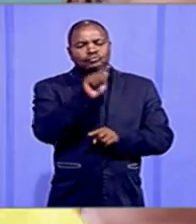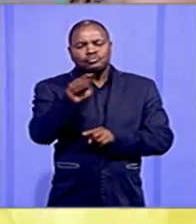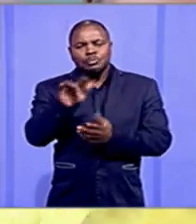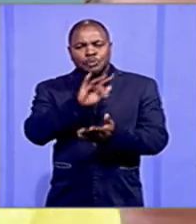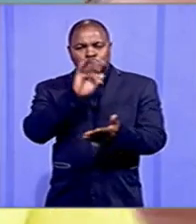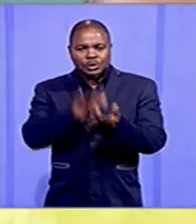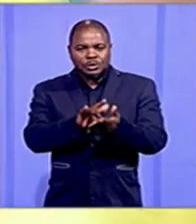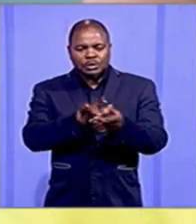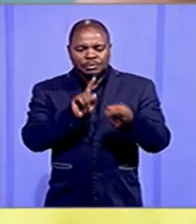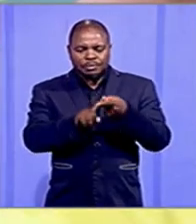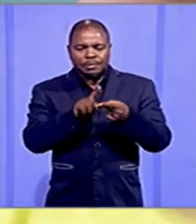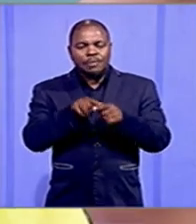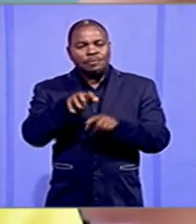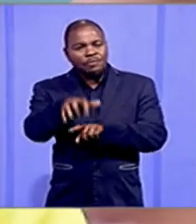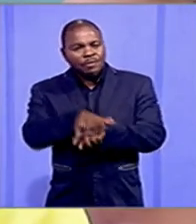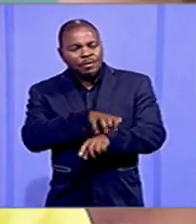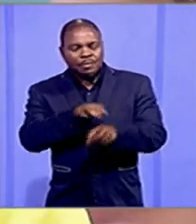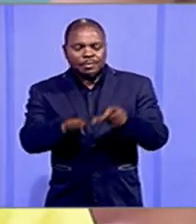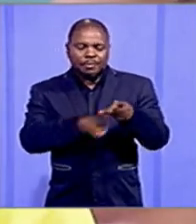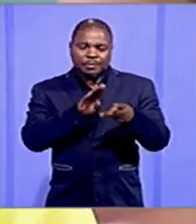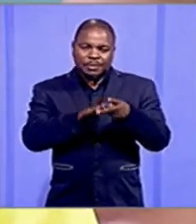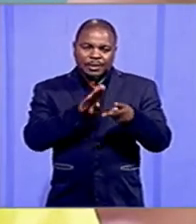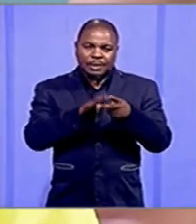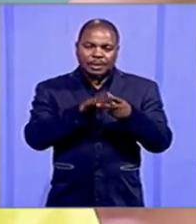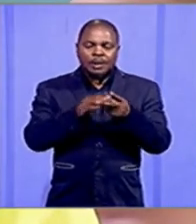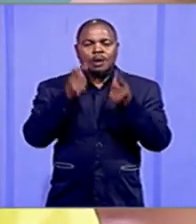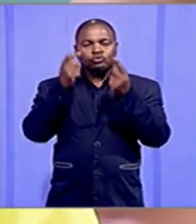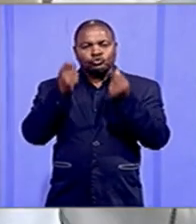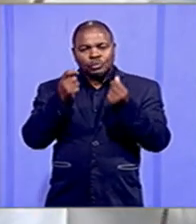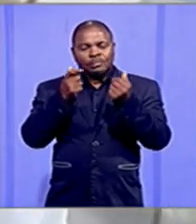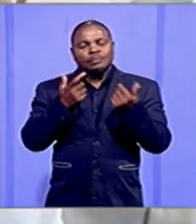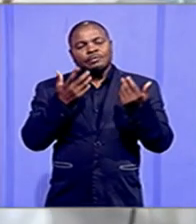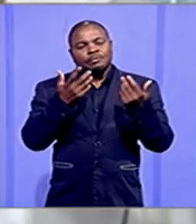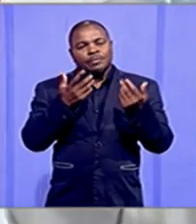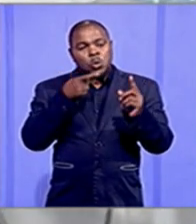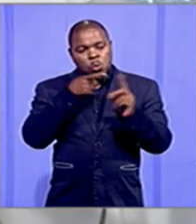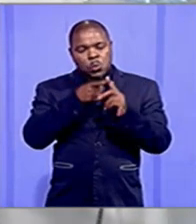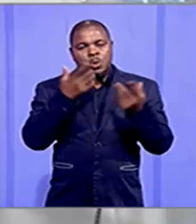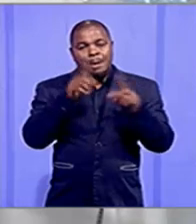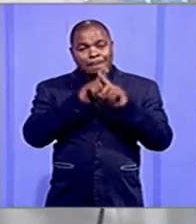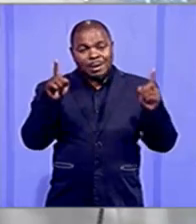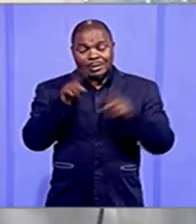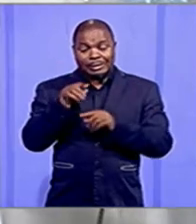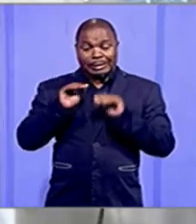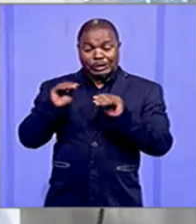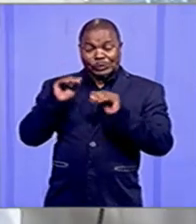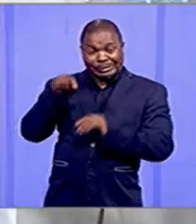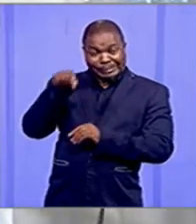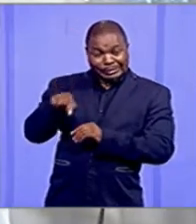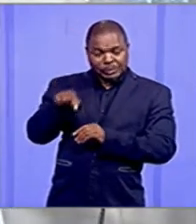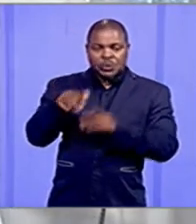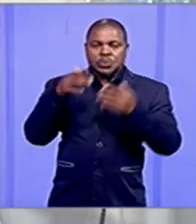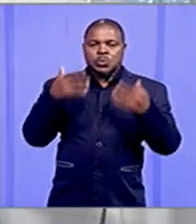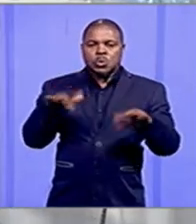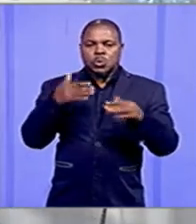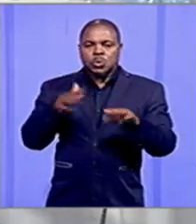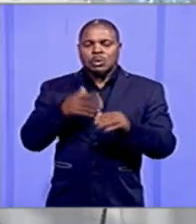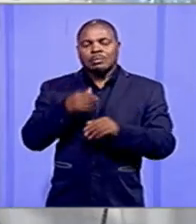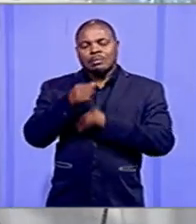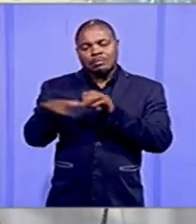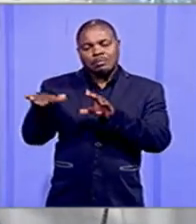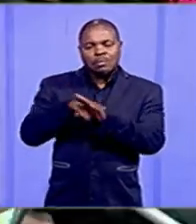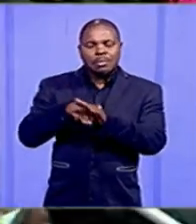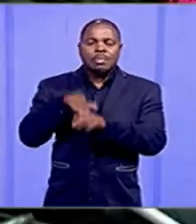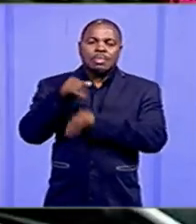nyeleza lefapa la timo, lelefapa la zadichelete, imba ake lefapenla tuto mu ake ninka 2009